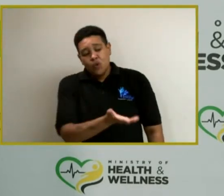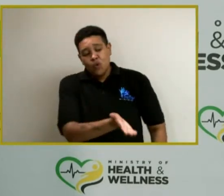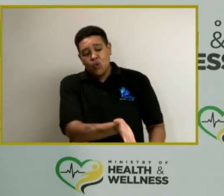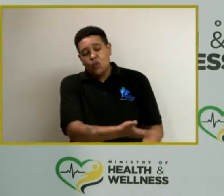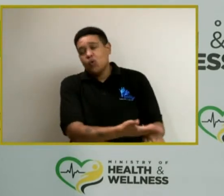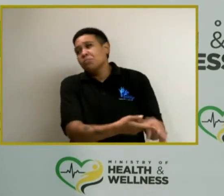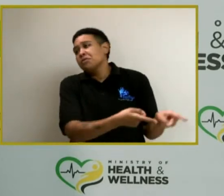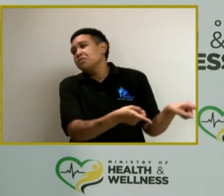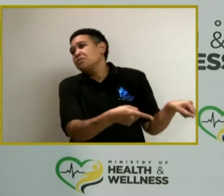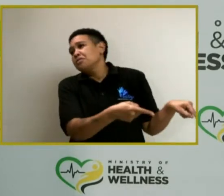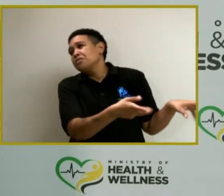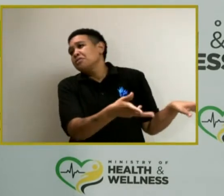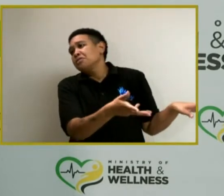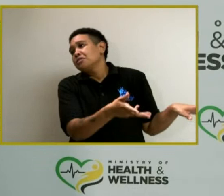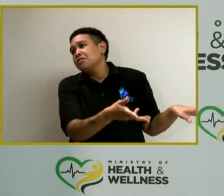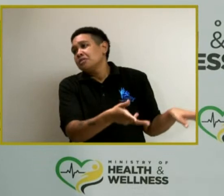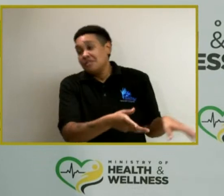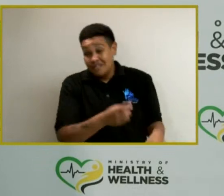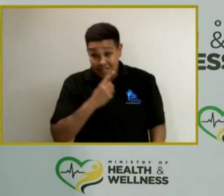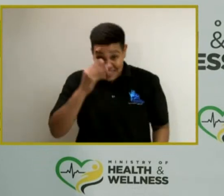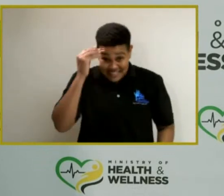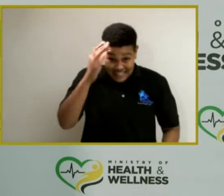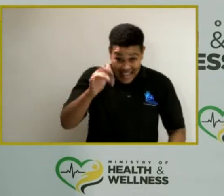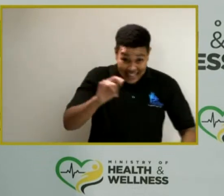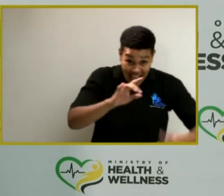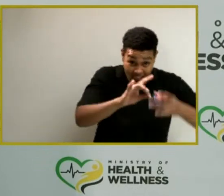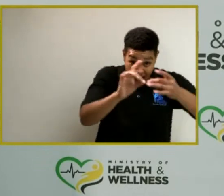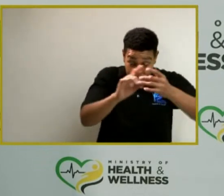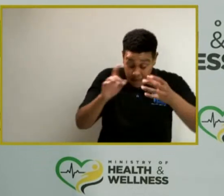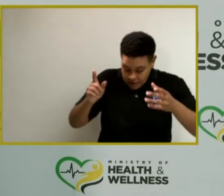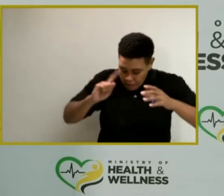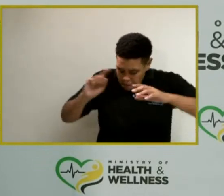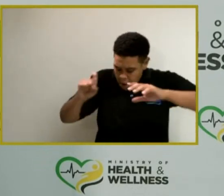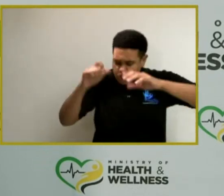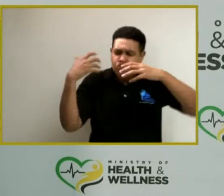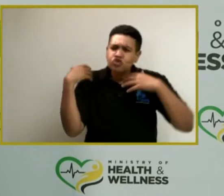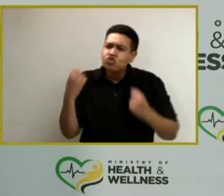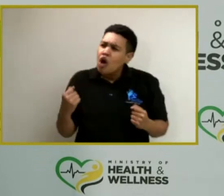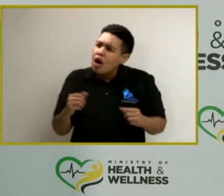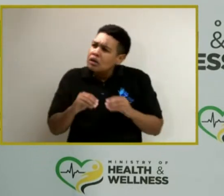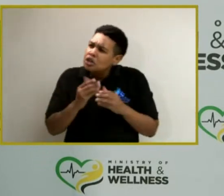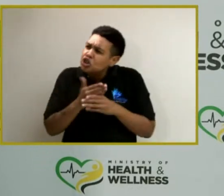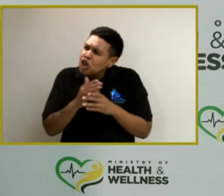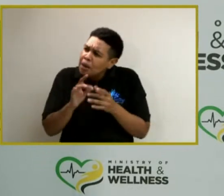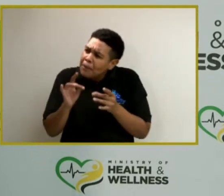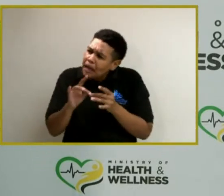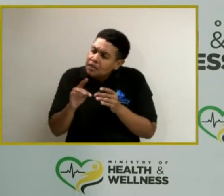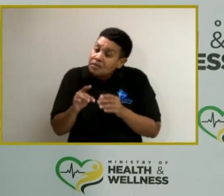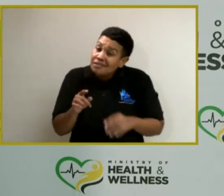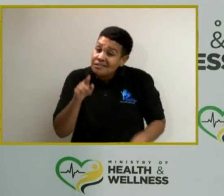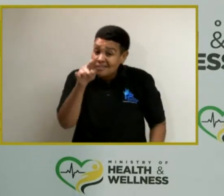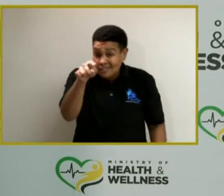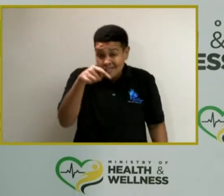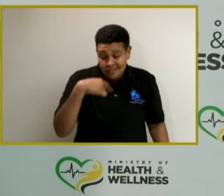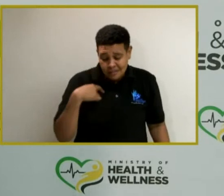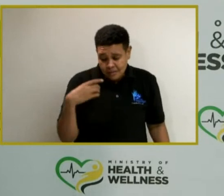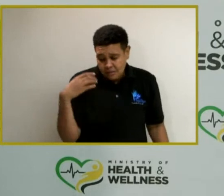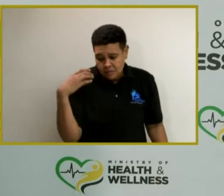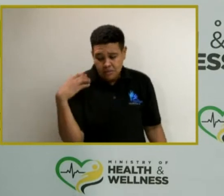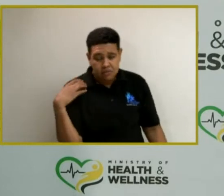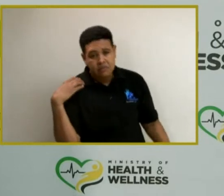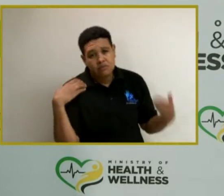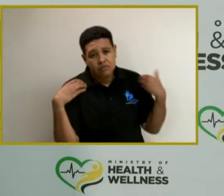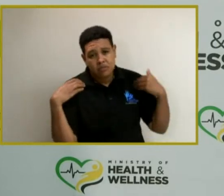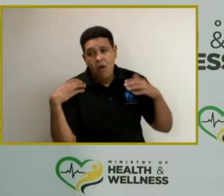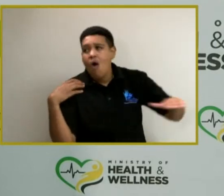having said that, the argument, the message must be very strong that Jamaicans have a responsibility. We all have